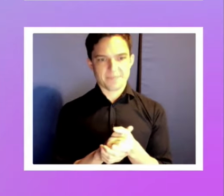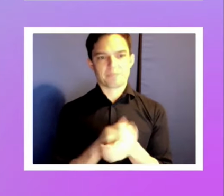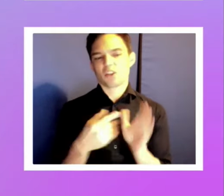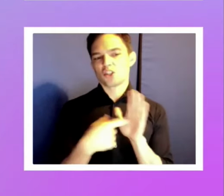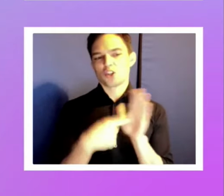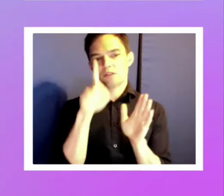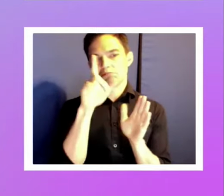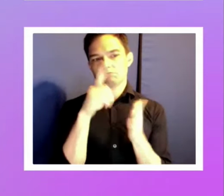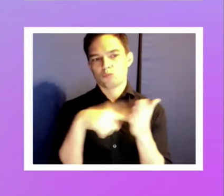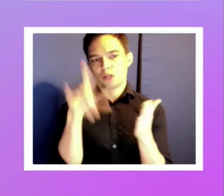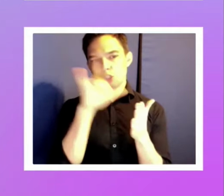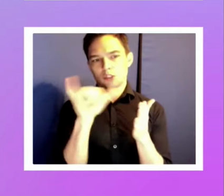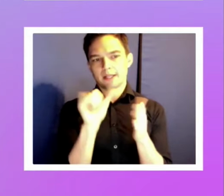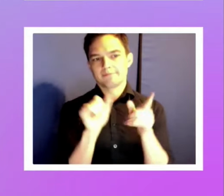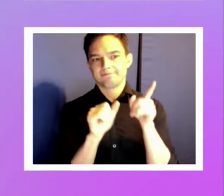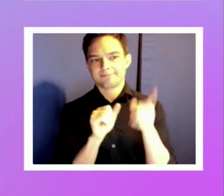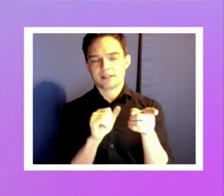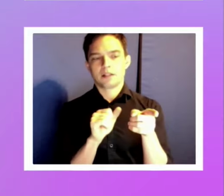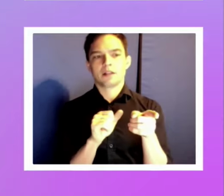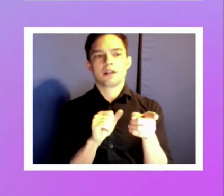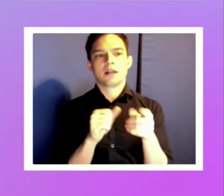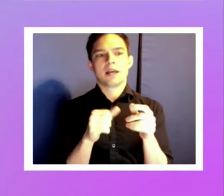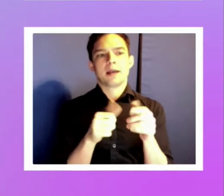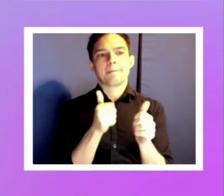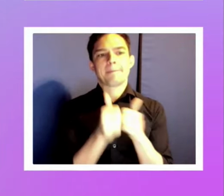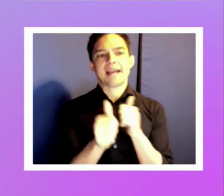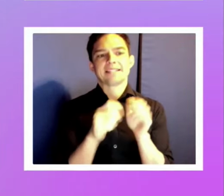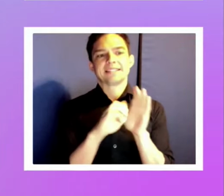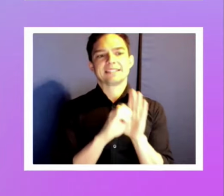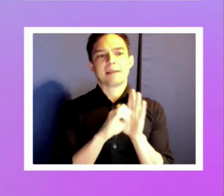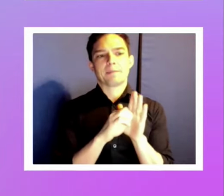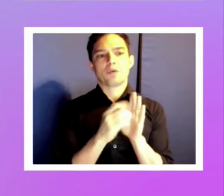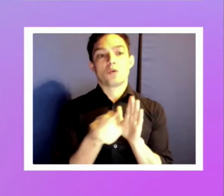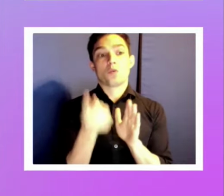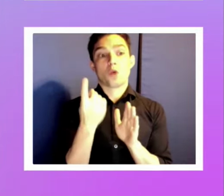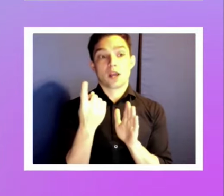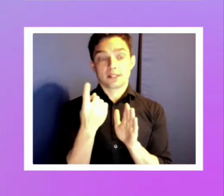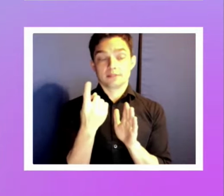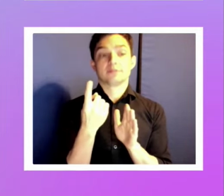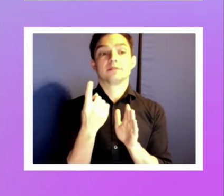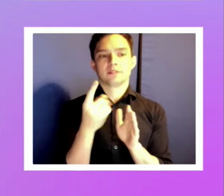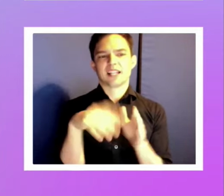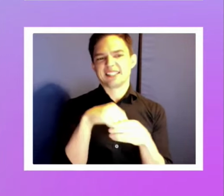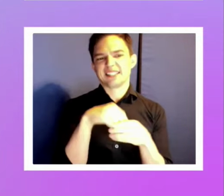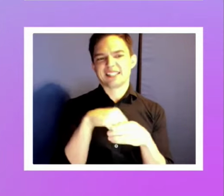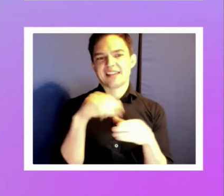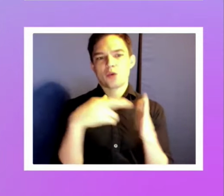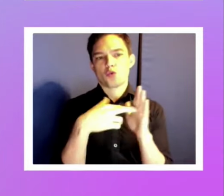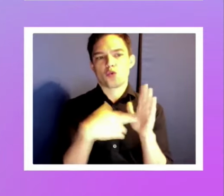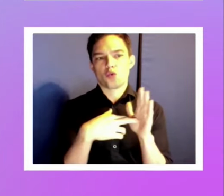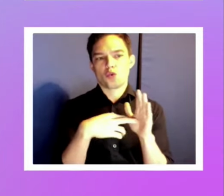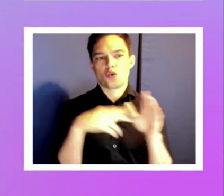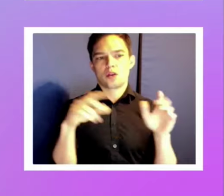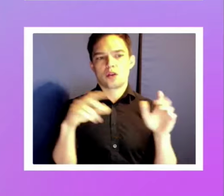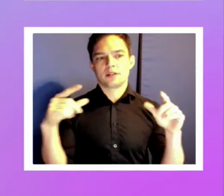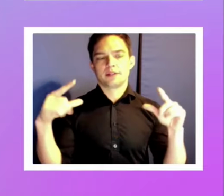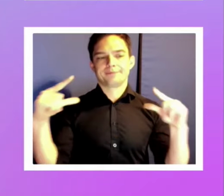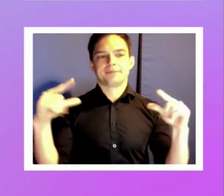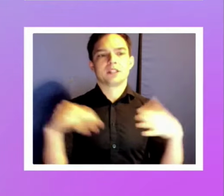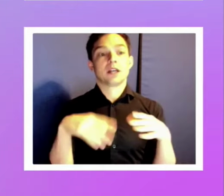they're like. There's a past example 1. This is inside of the rule. There is a